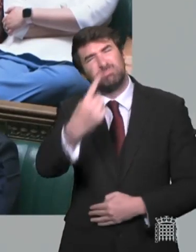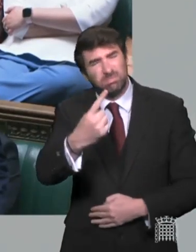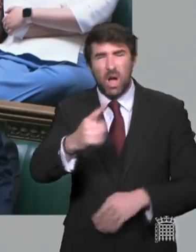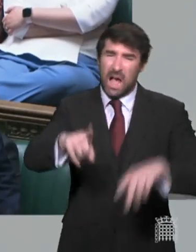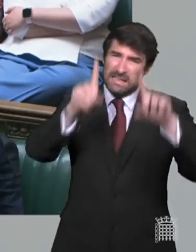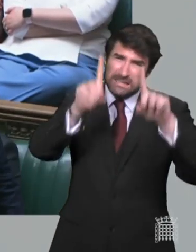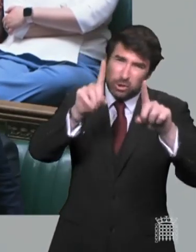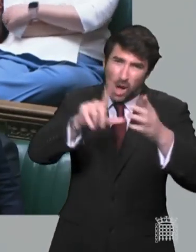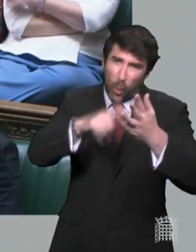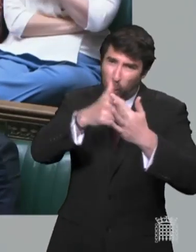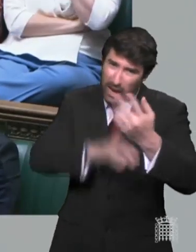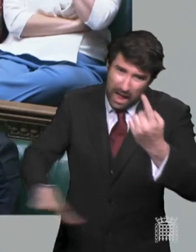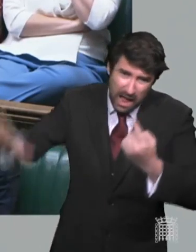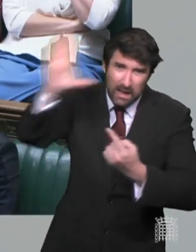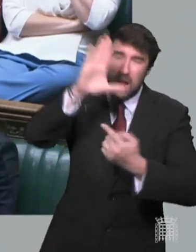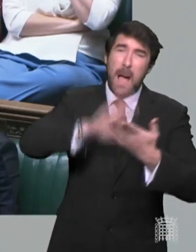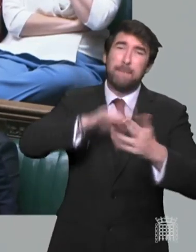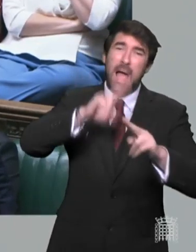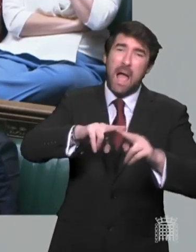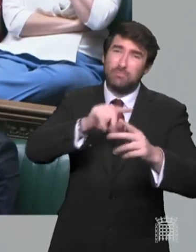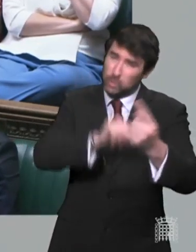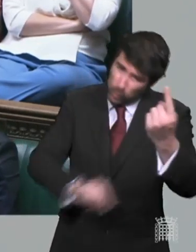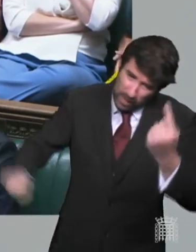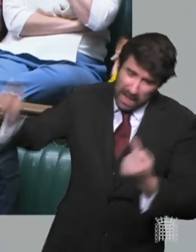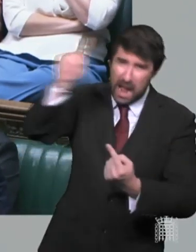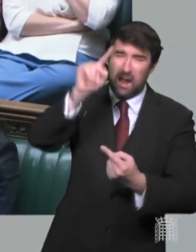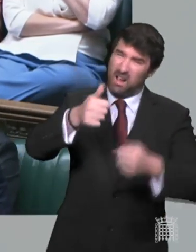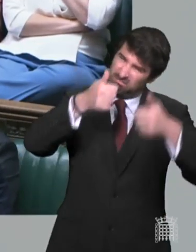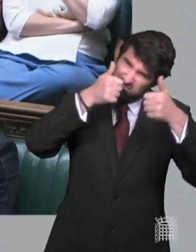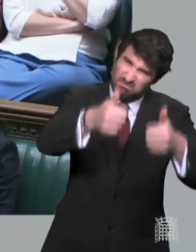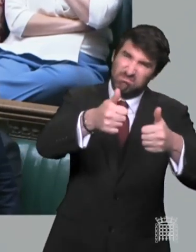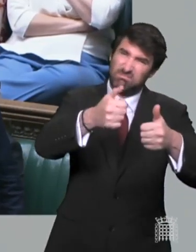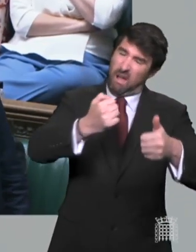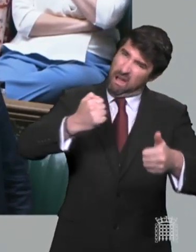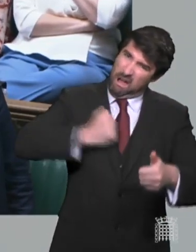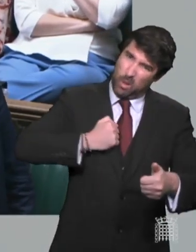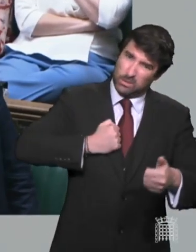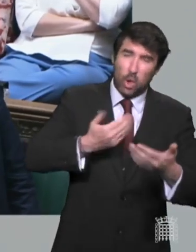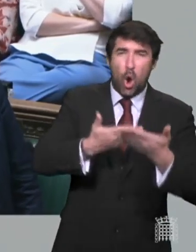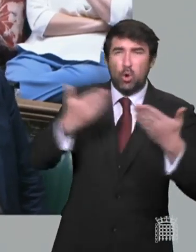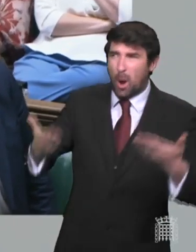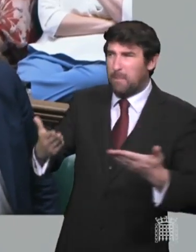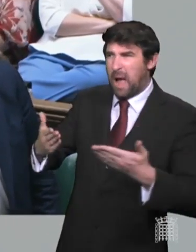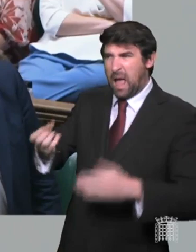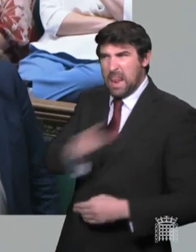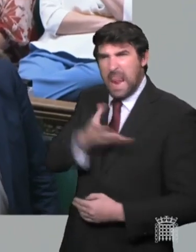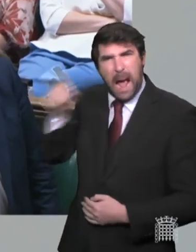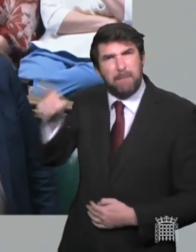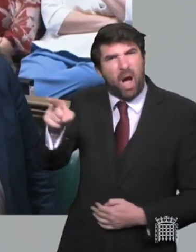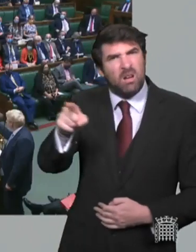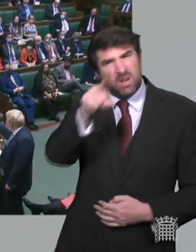down the land would have been made much easier if Labour and the Labour leadership in particular had the guts, and he'd had the guts to